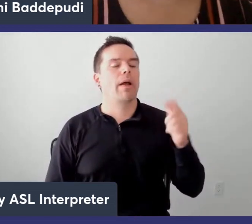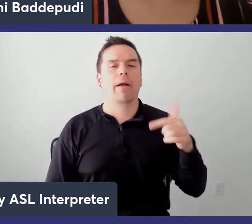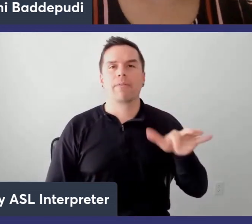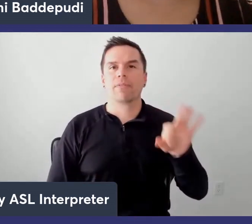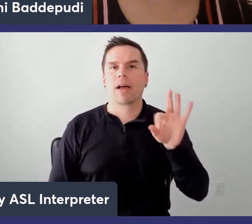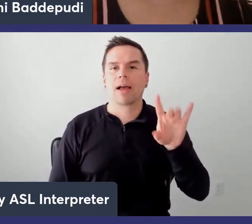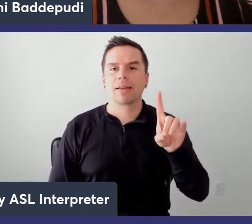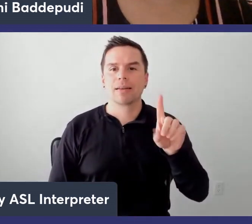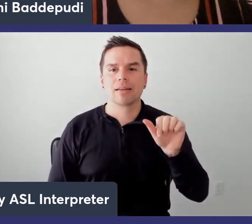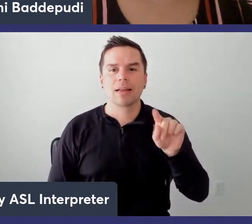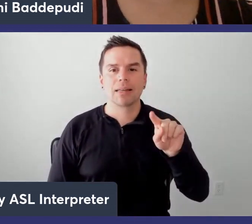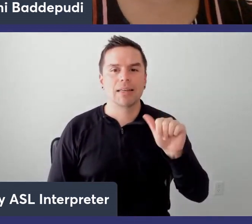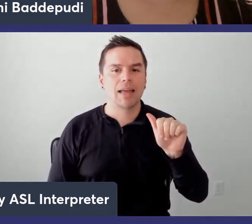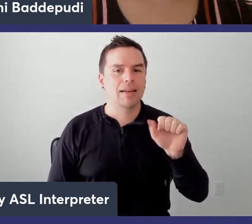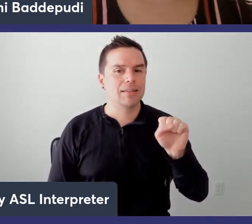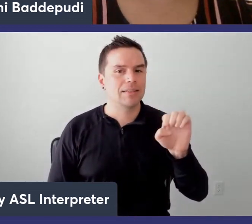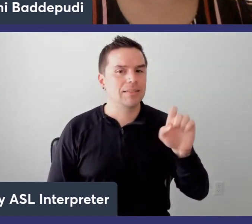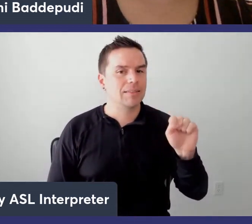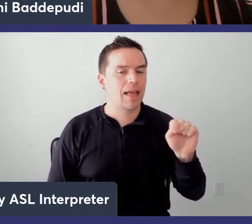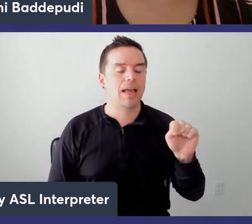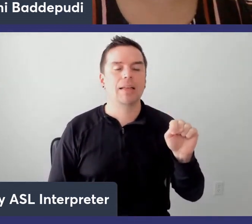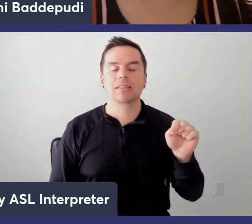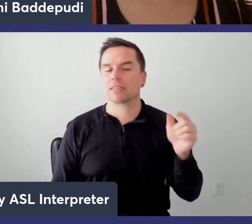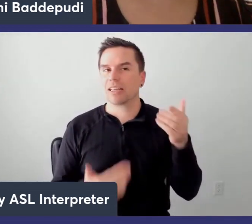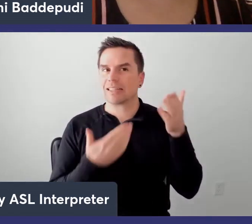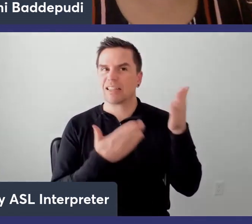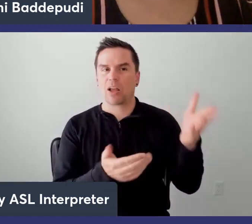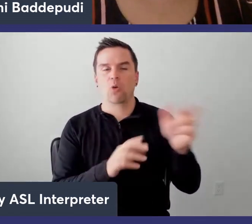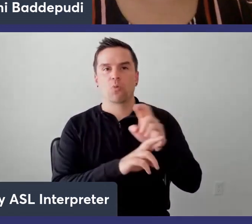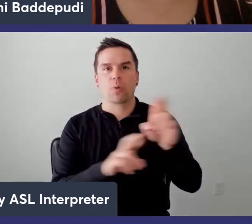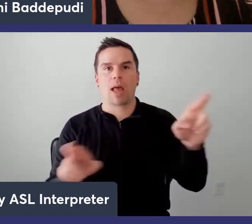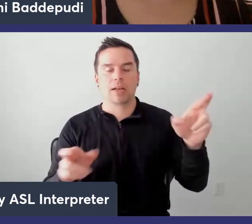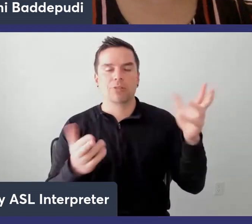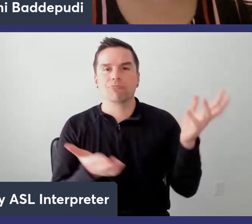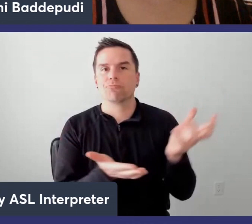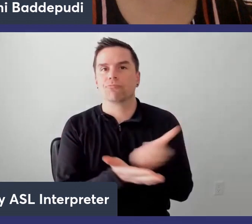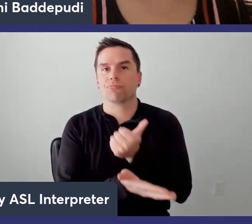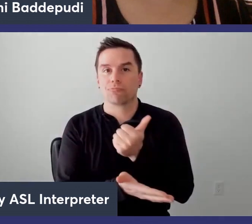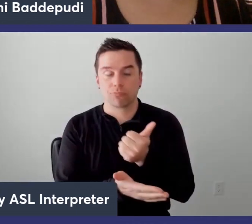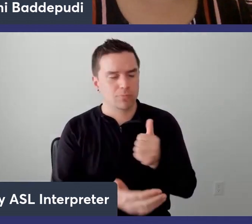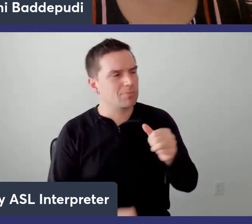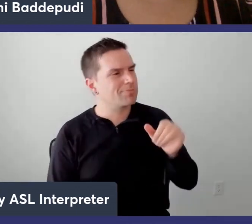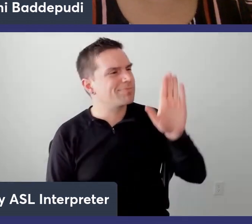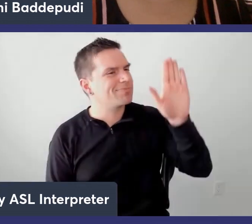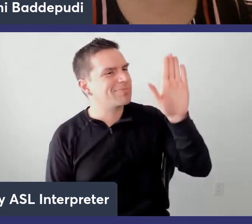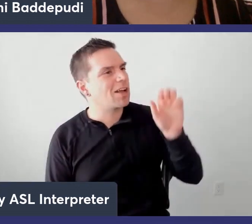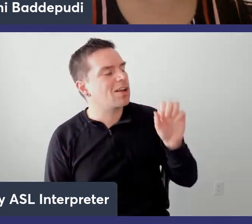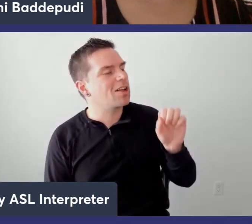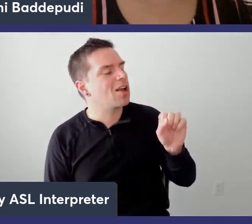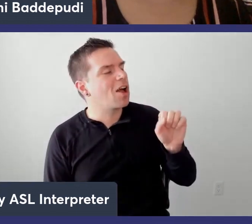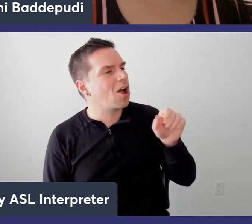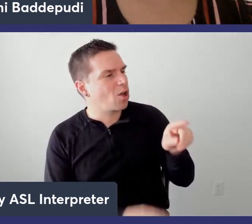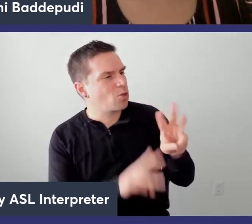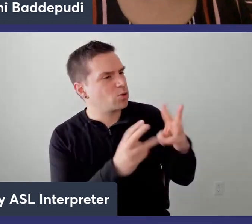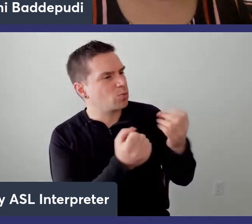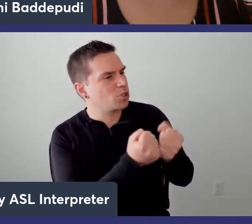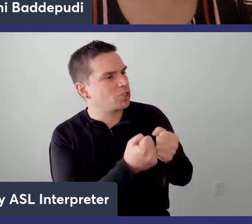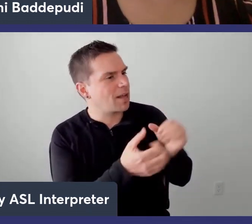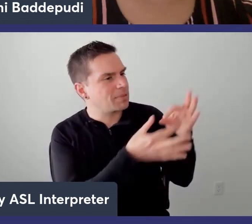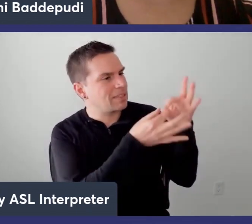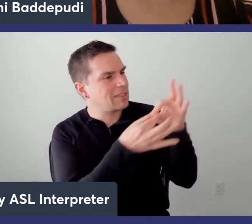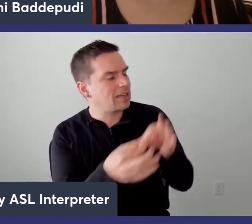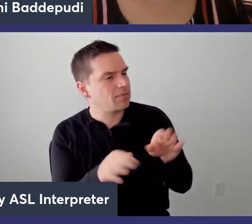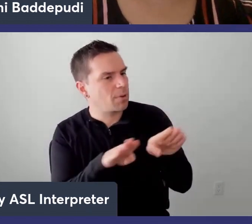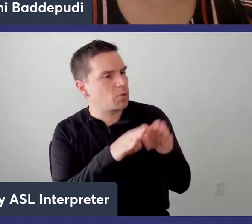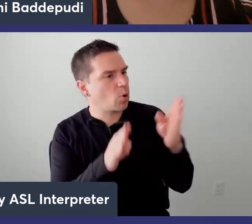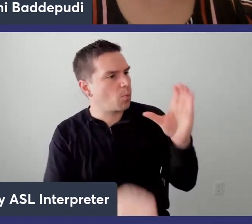free to take advantage of those workshops and try it out. And then, are those workshops linked from the OpenSearch homepage? There are.